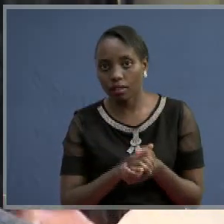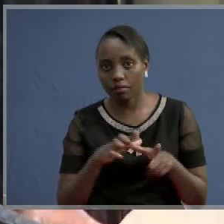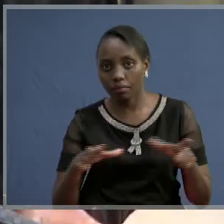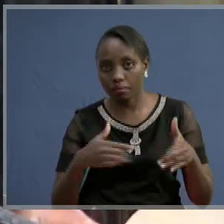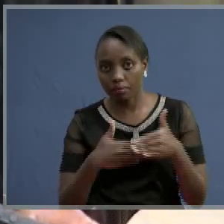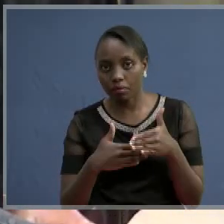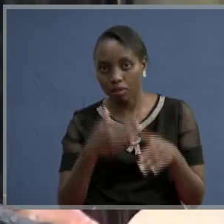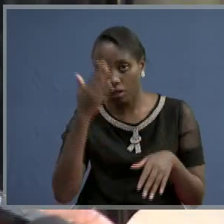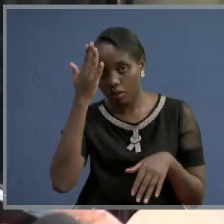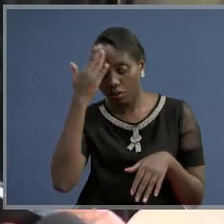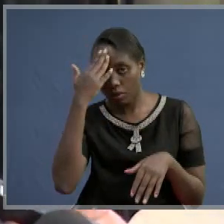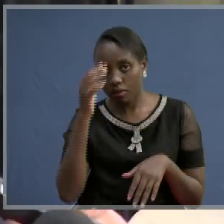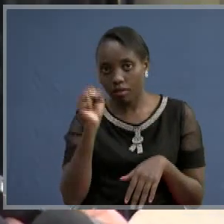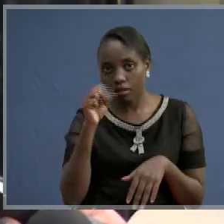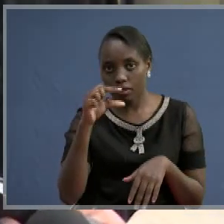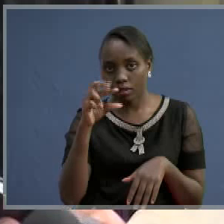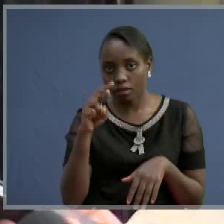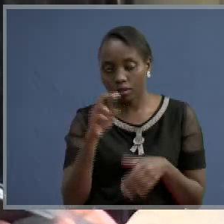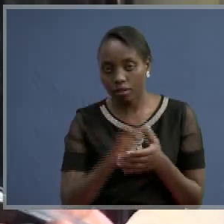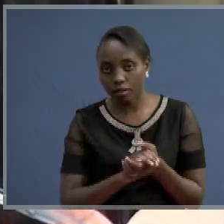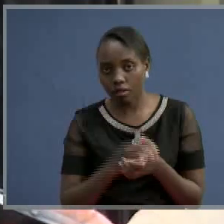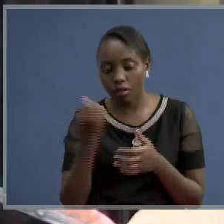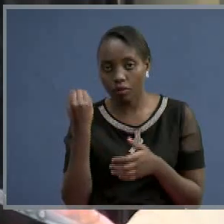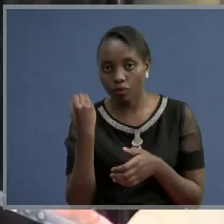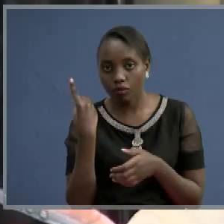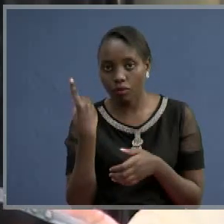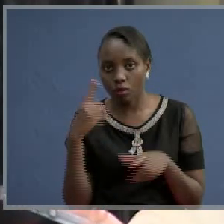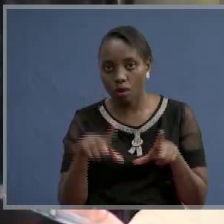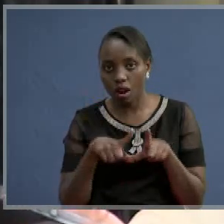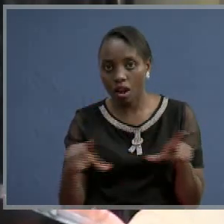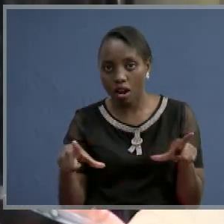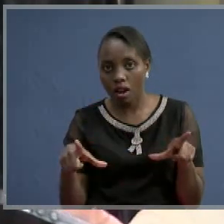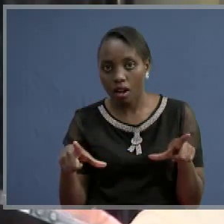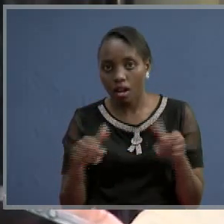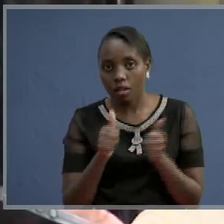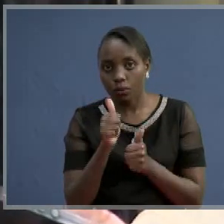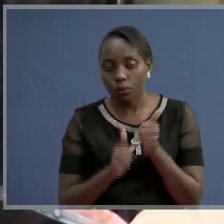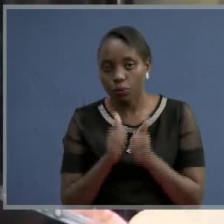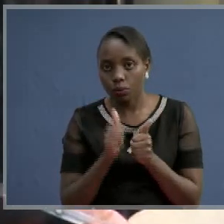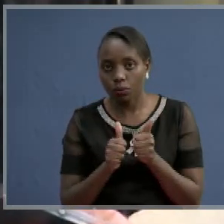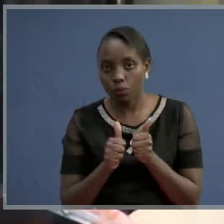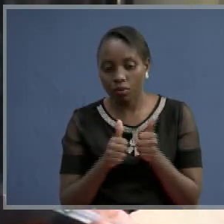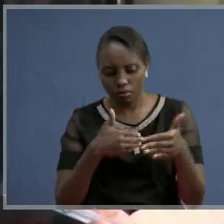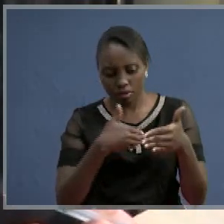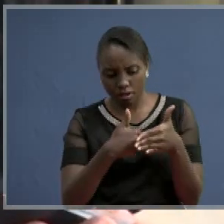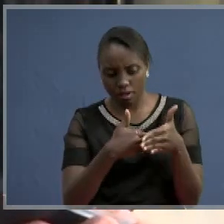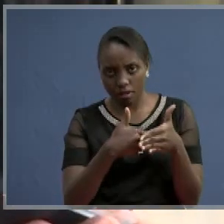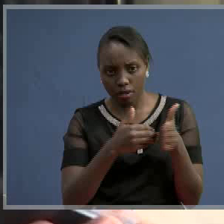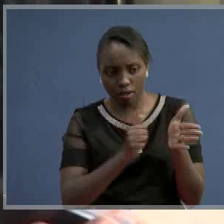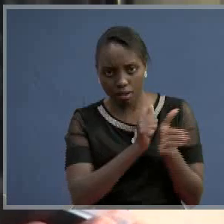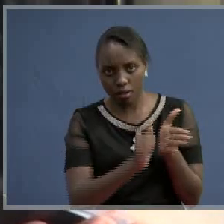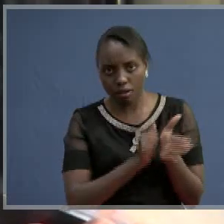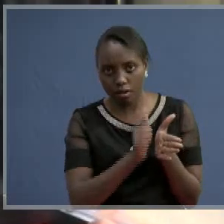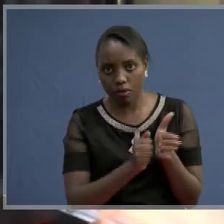popularly known as the SGR, for land which lay on the railway